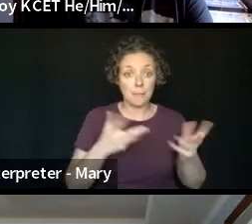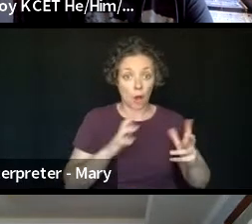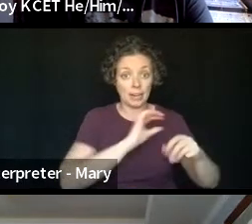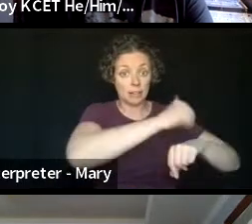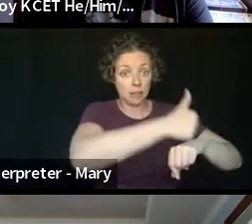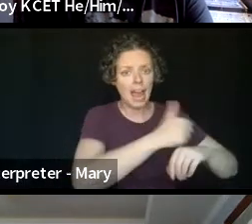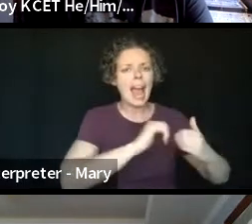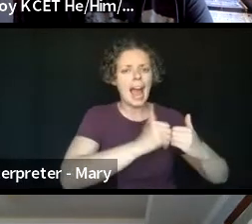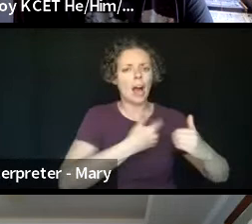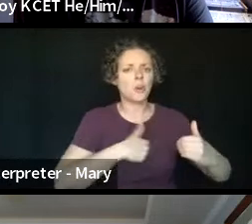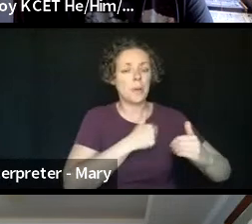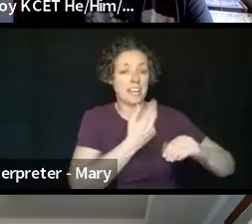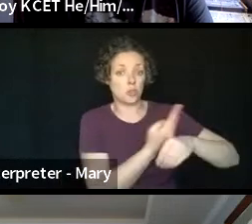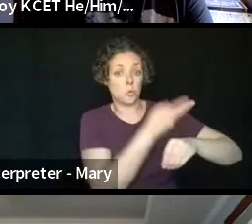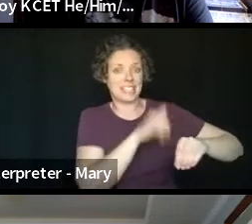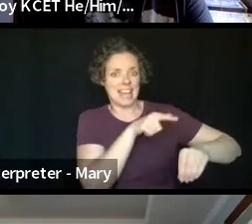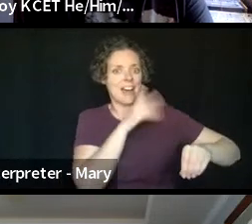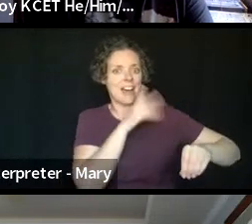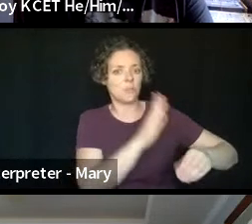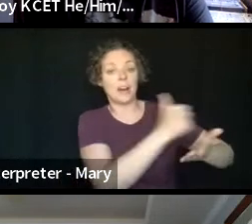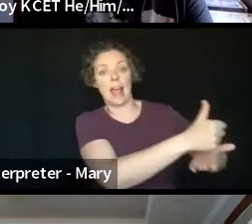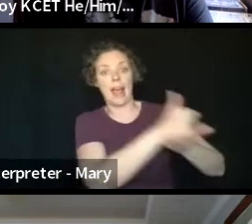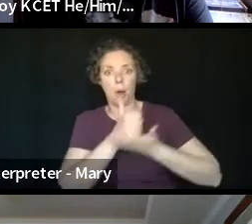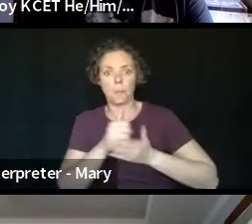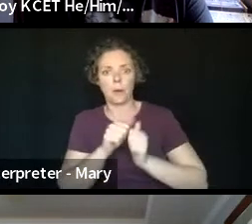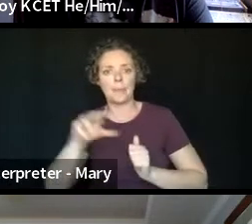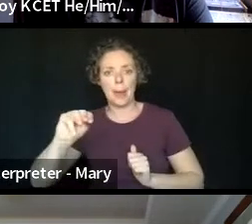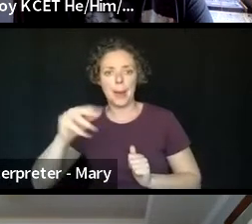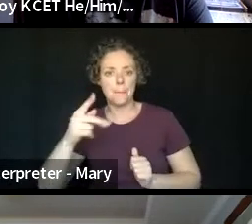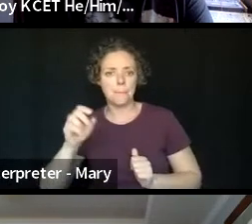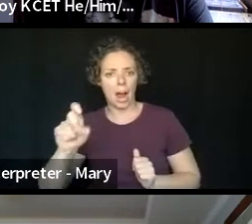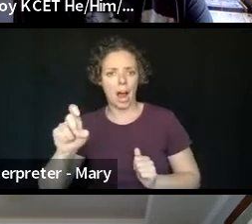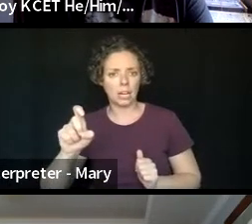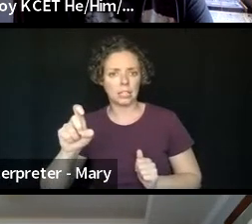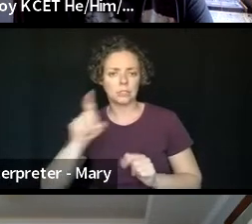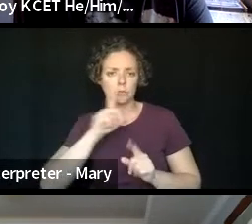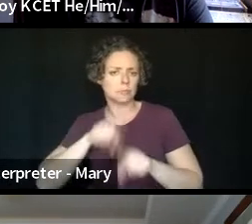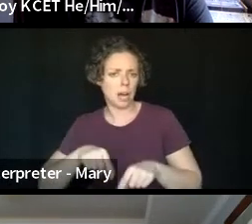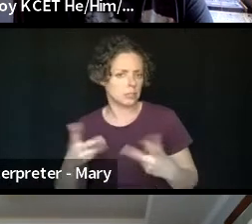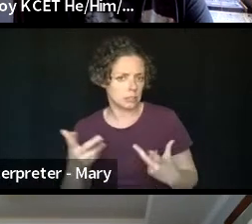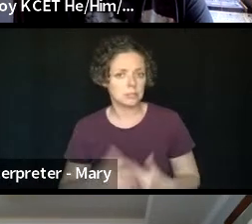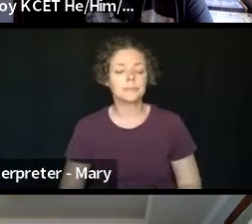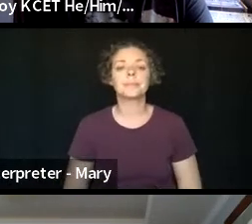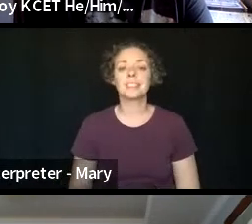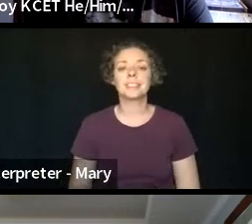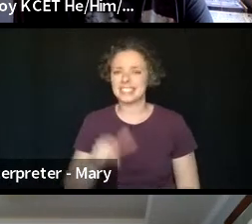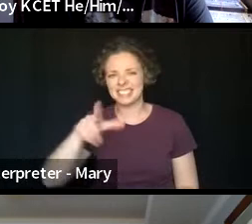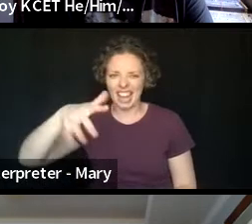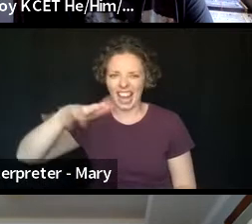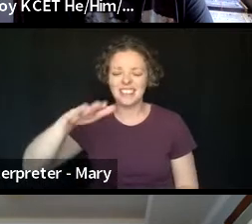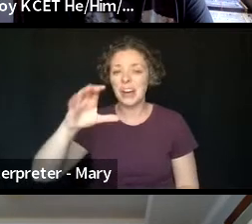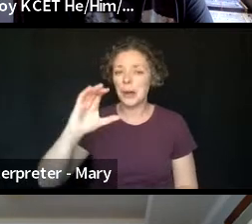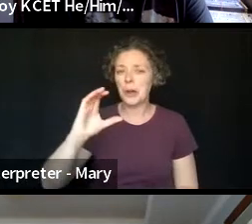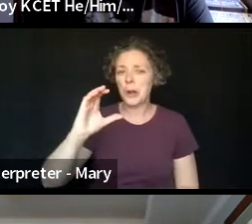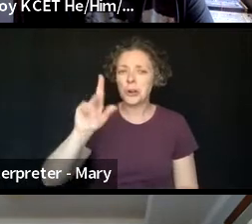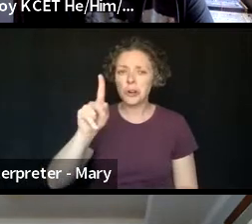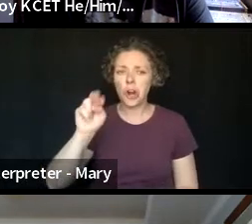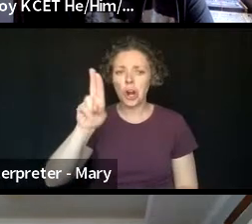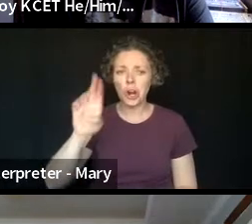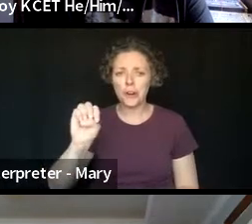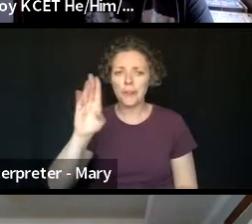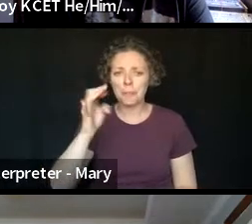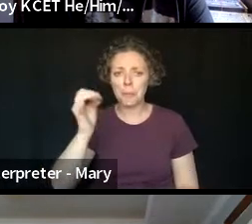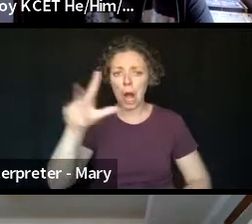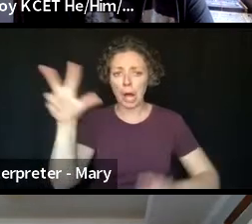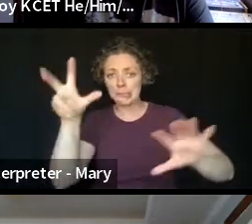the space of responding to MPOX? And here's kind of a curveball, because this isn't on any outline.